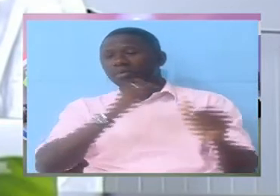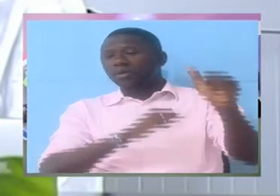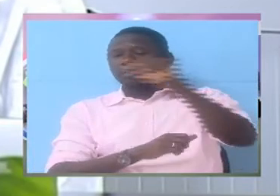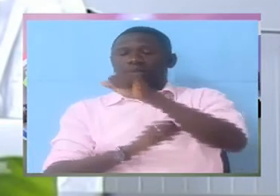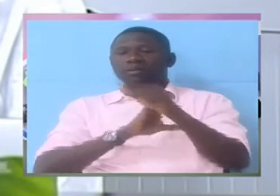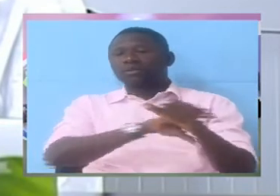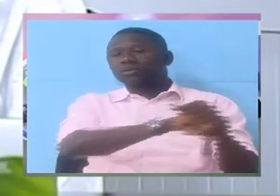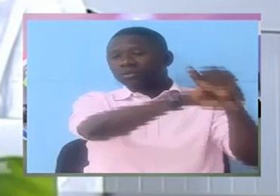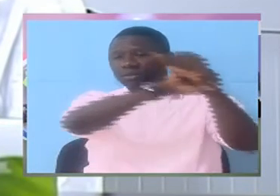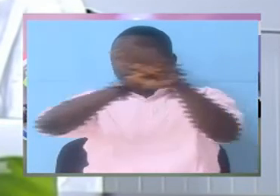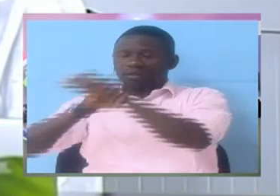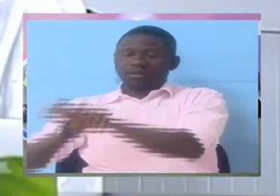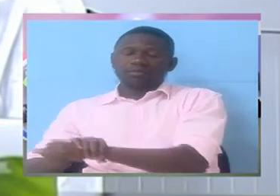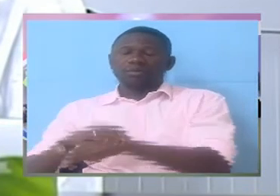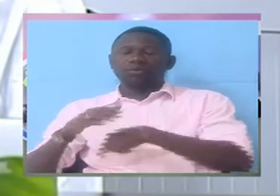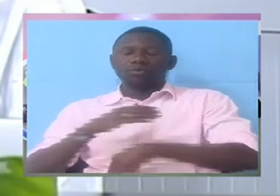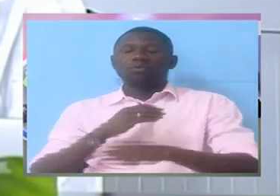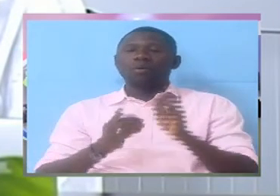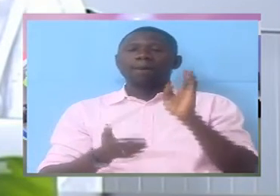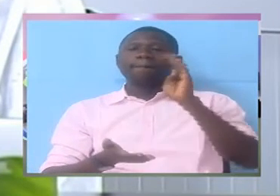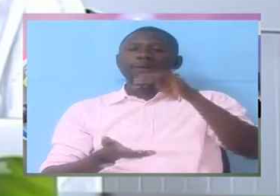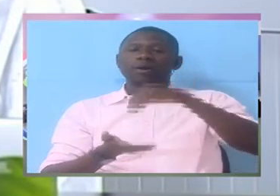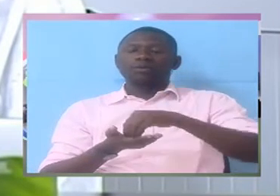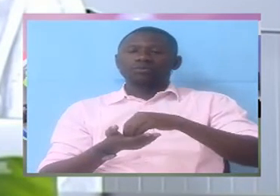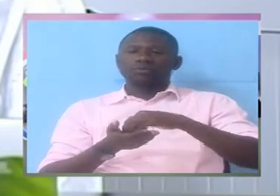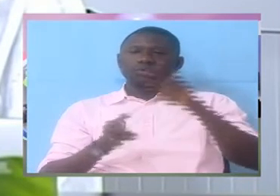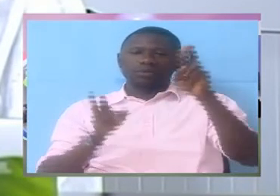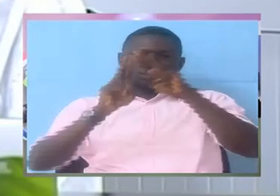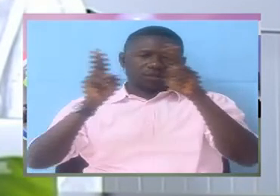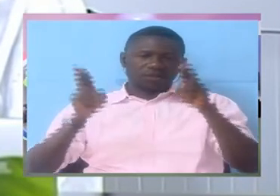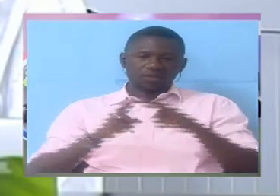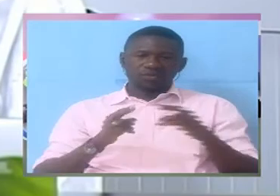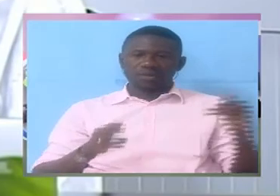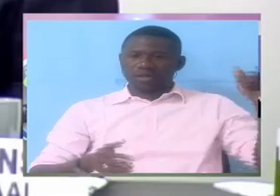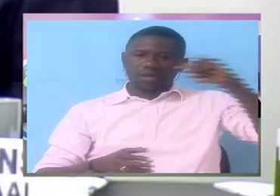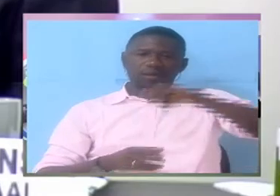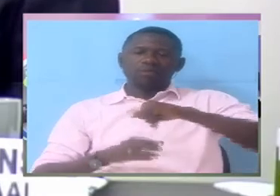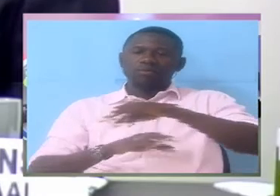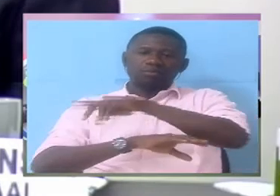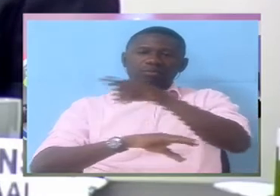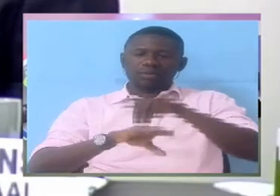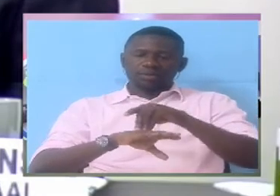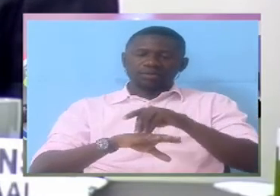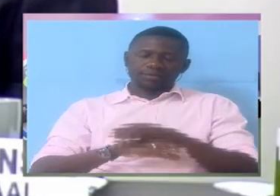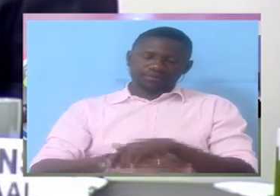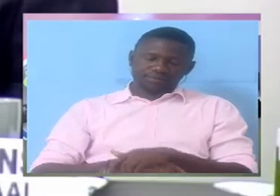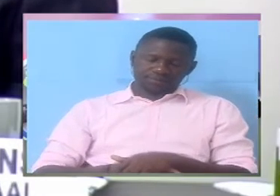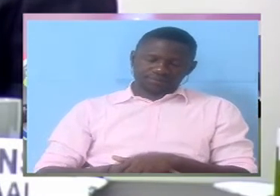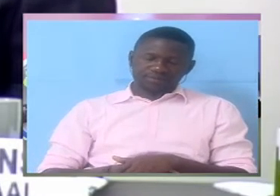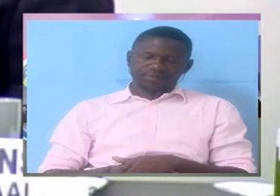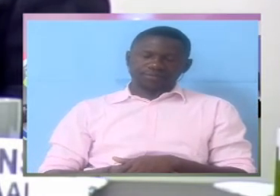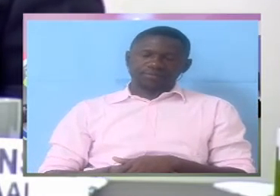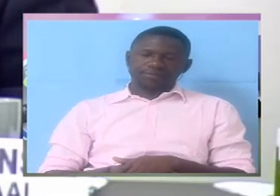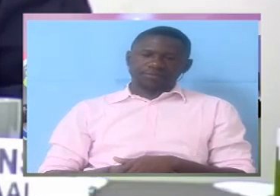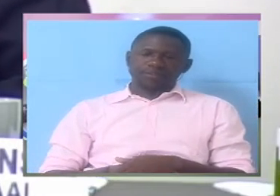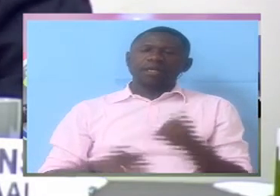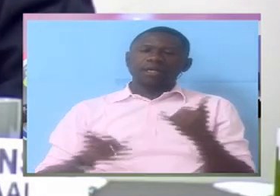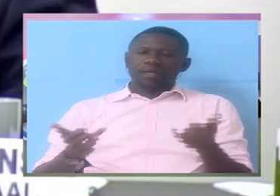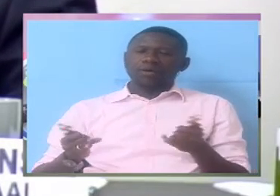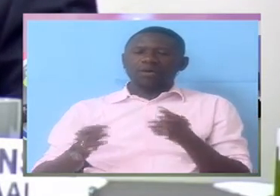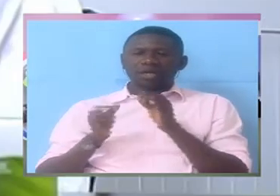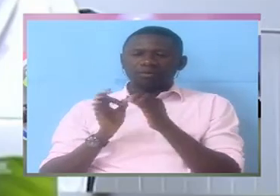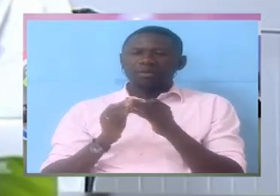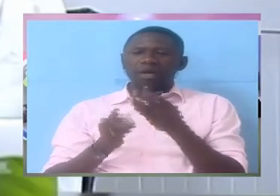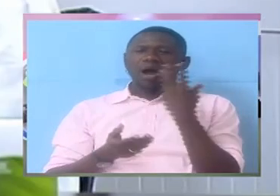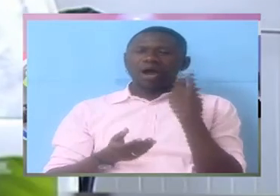la kuntila do kubunda nate inate fo banyun kuntila jidulato tell us how they were treated funye bang yela kolo muta nyaadi